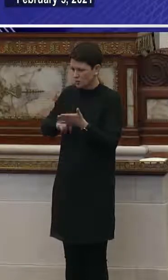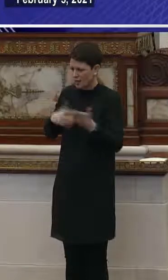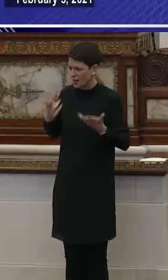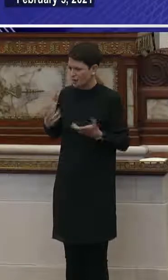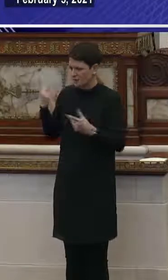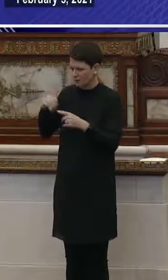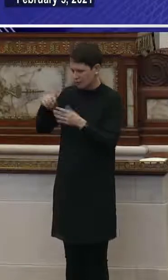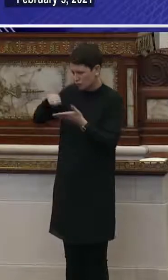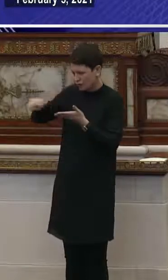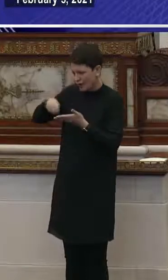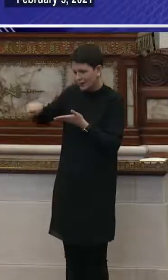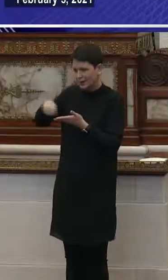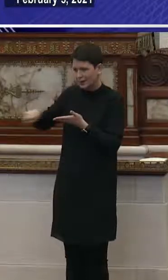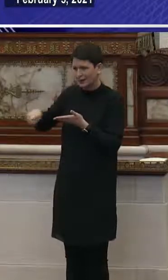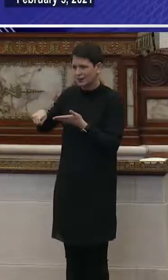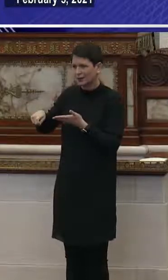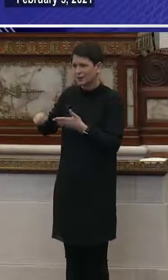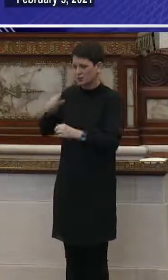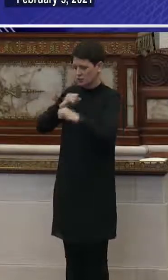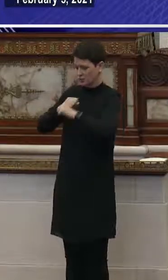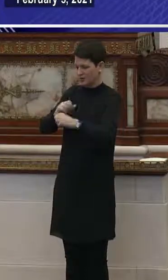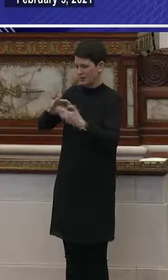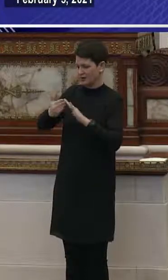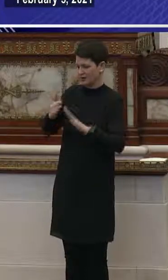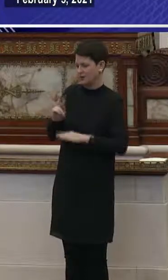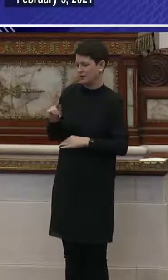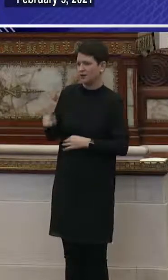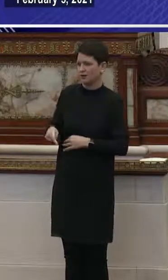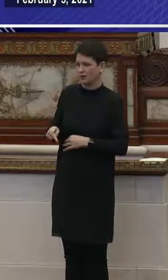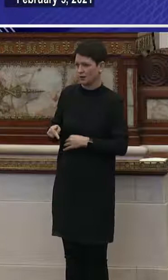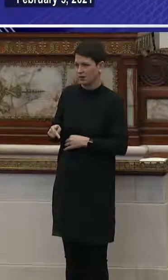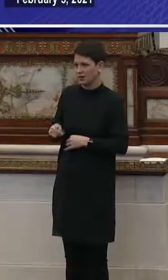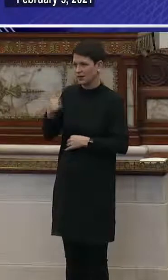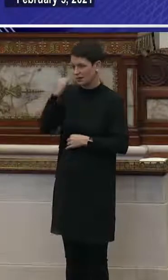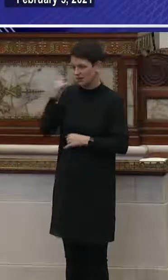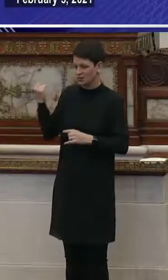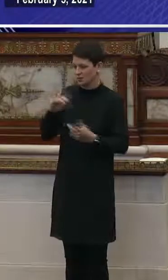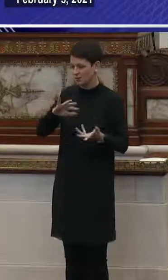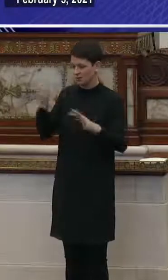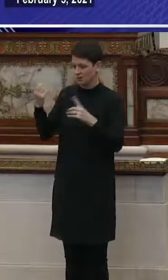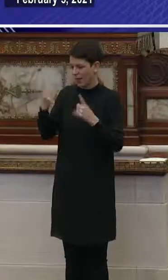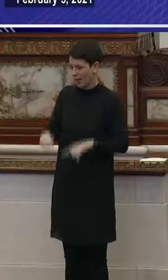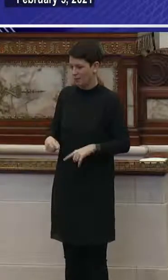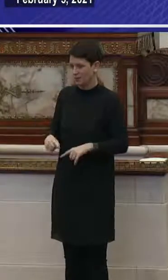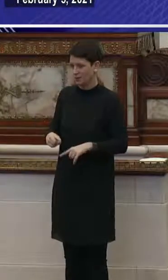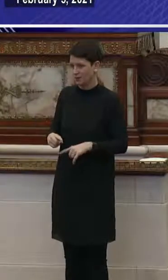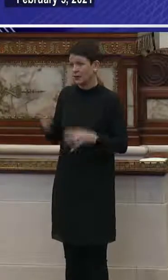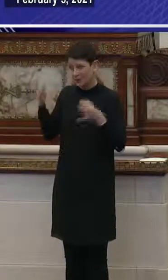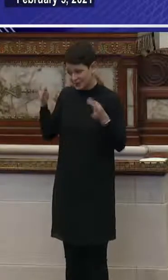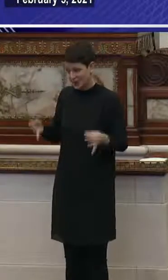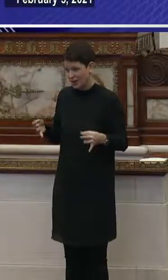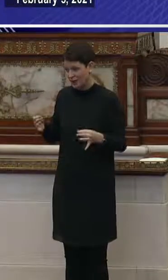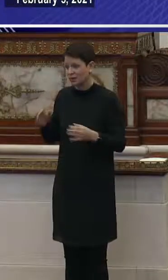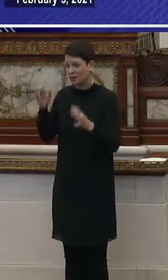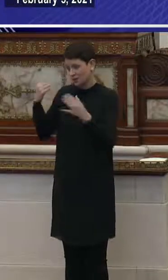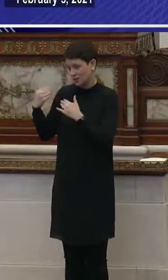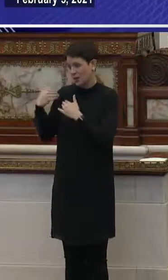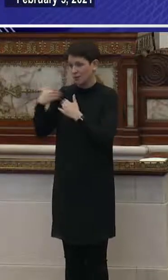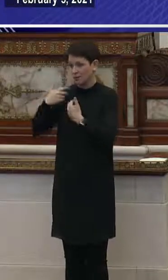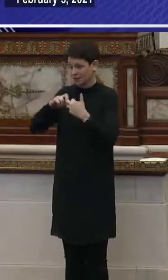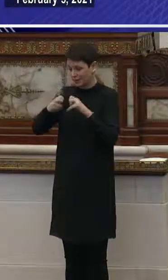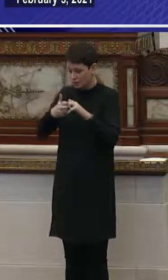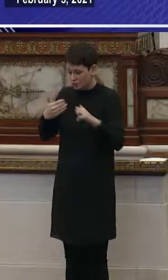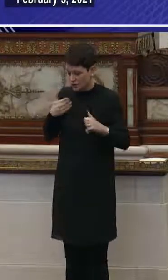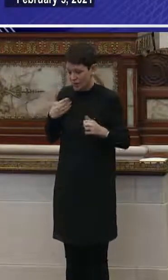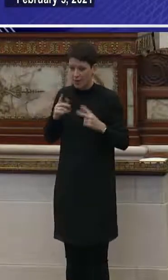in writing that would protect the city of Philadelphia if something should happen? Because certainly there could be liability issues, there